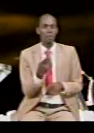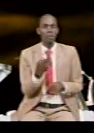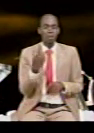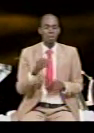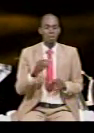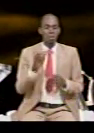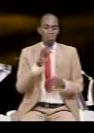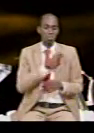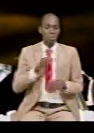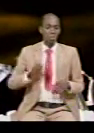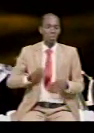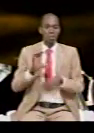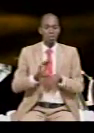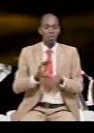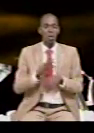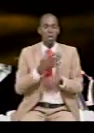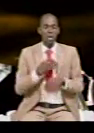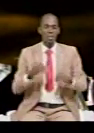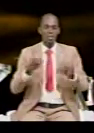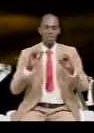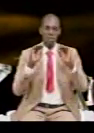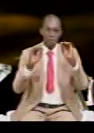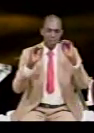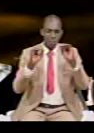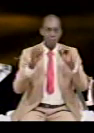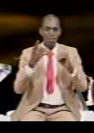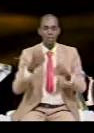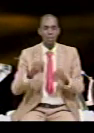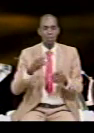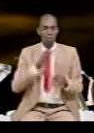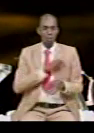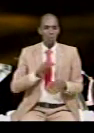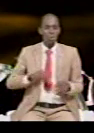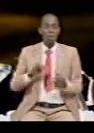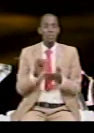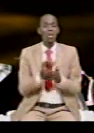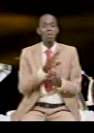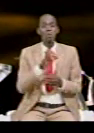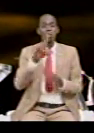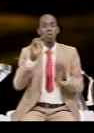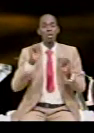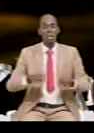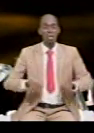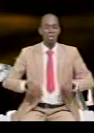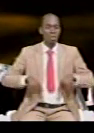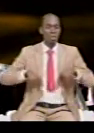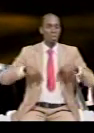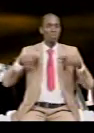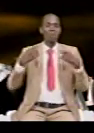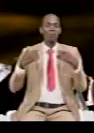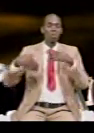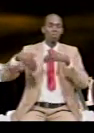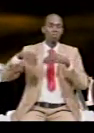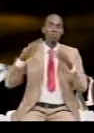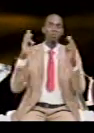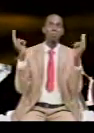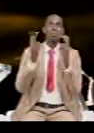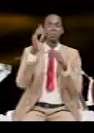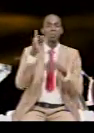them that nobody can live victoriously over sin. And that those who